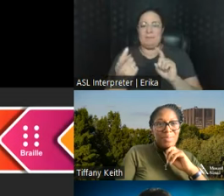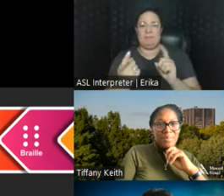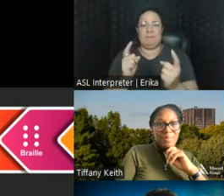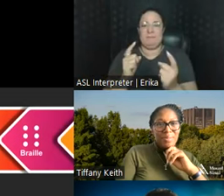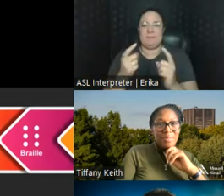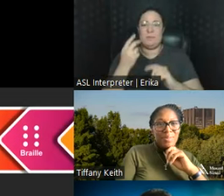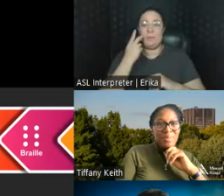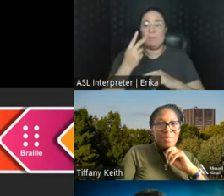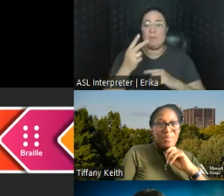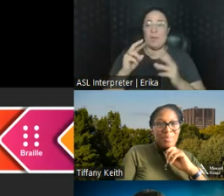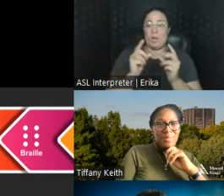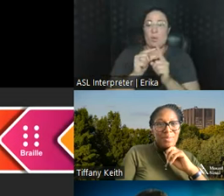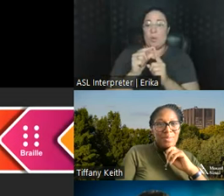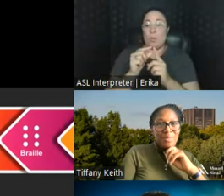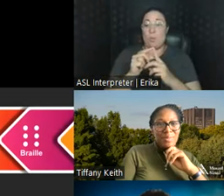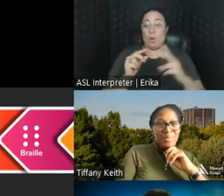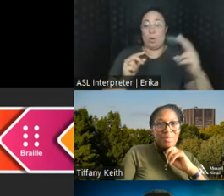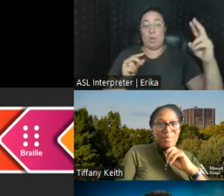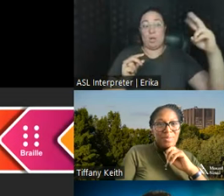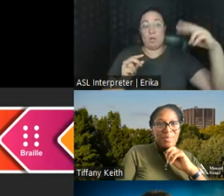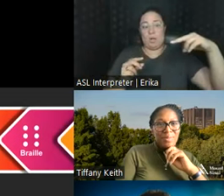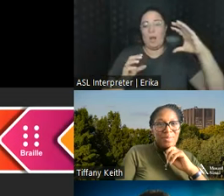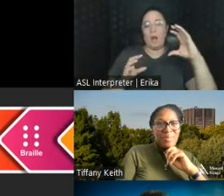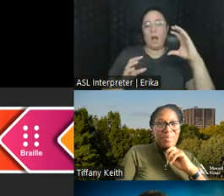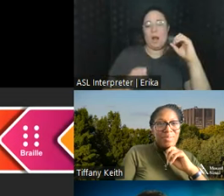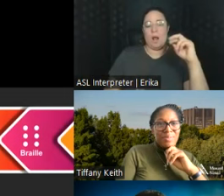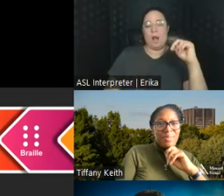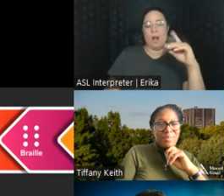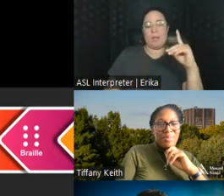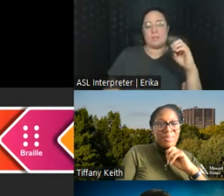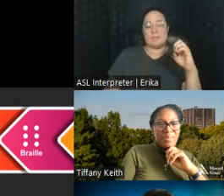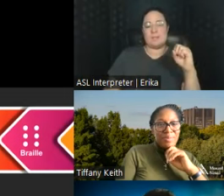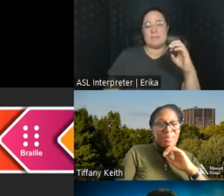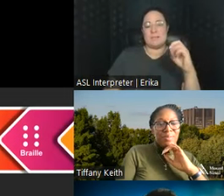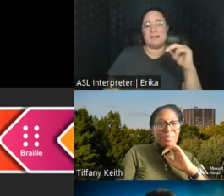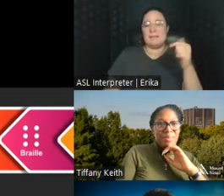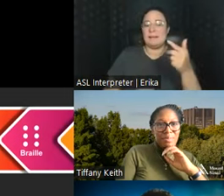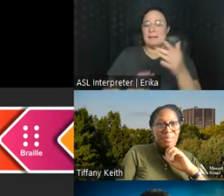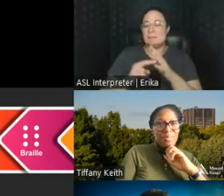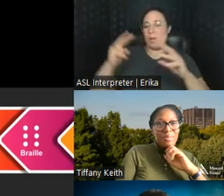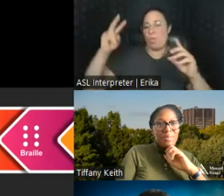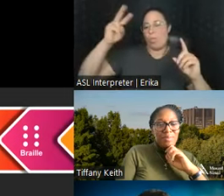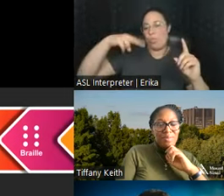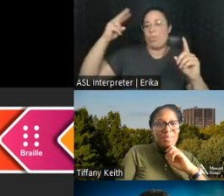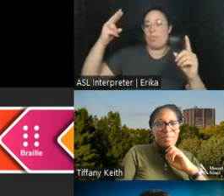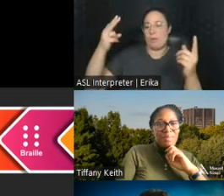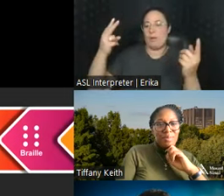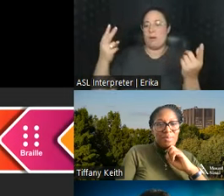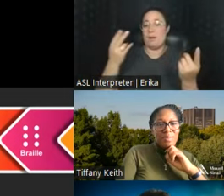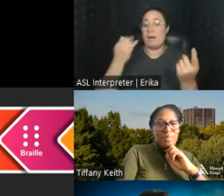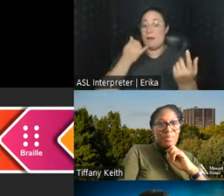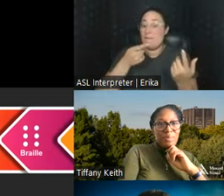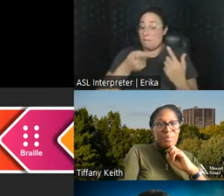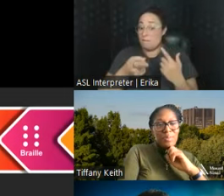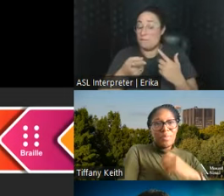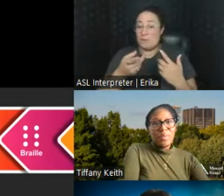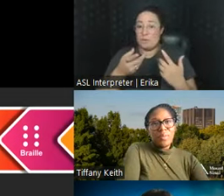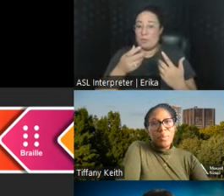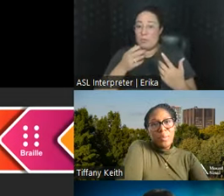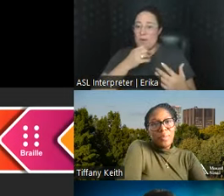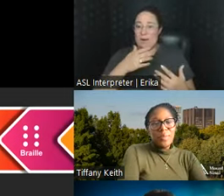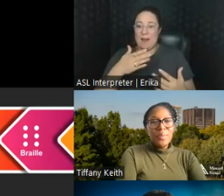word condescending, that means to literally look down on somebody, right? So bear that in mind as well. It could create a very unpleasant